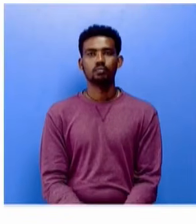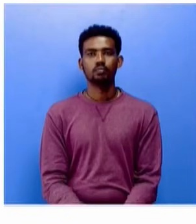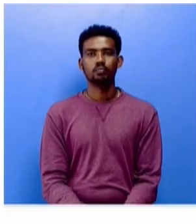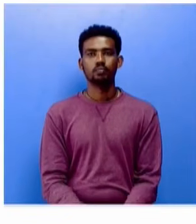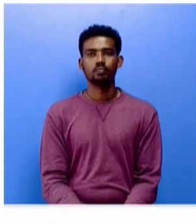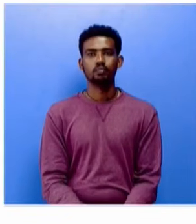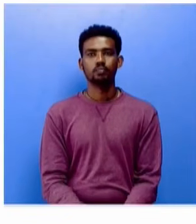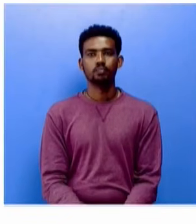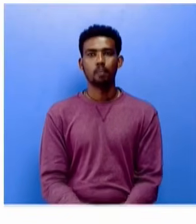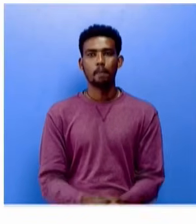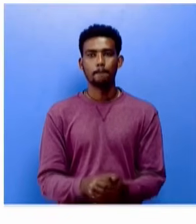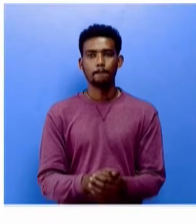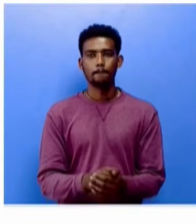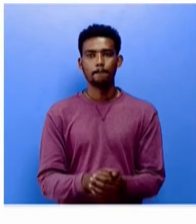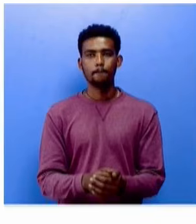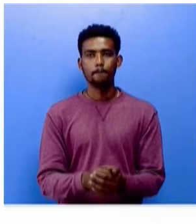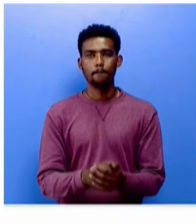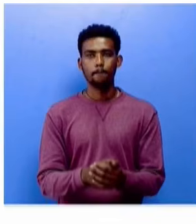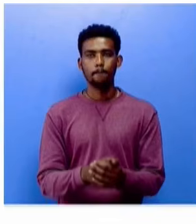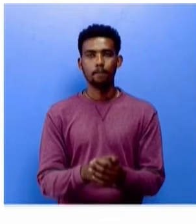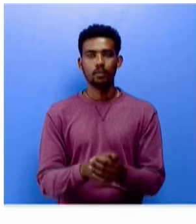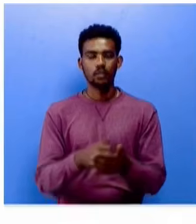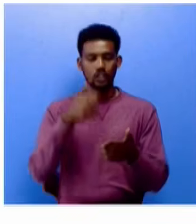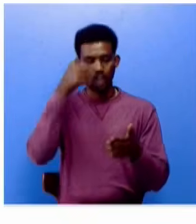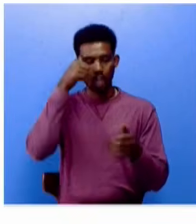the not